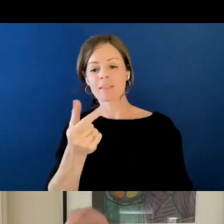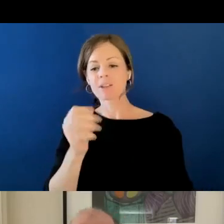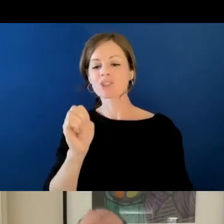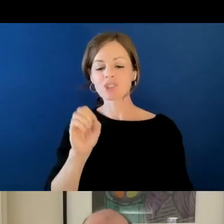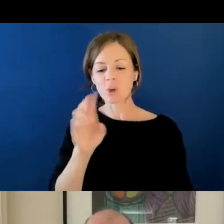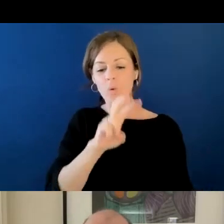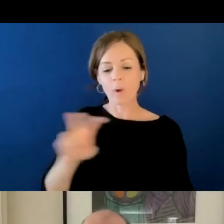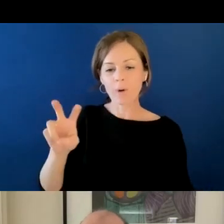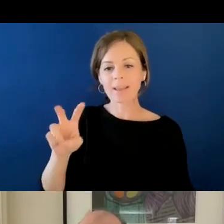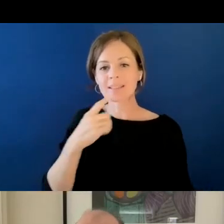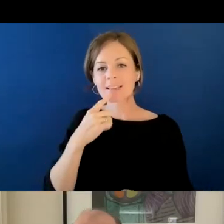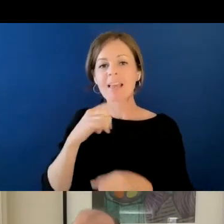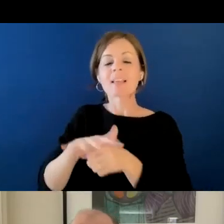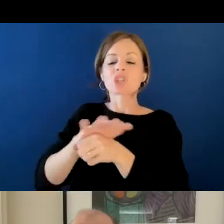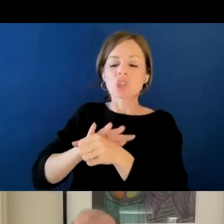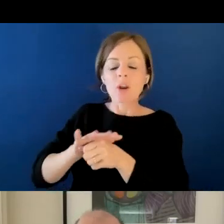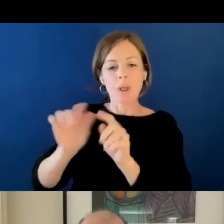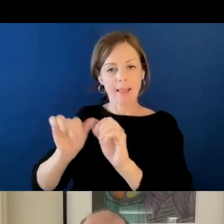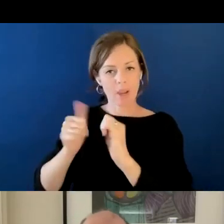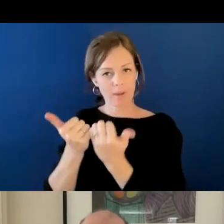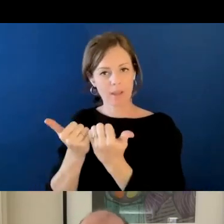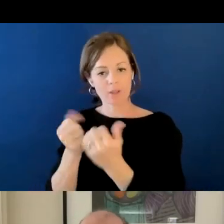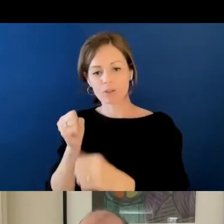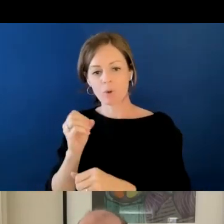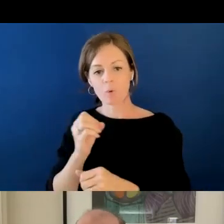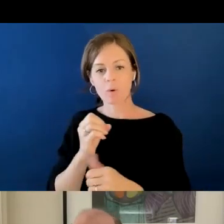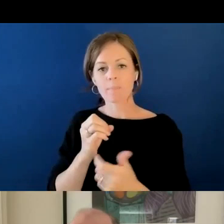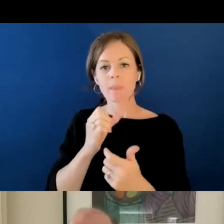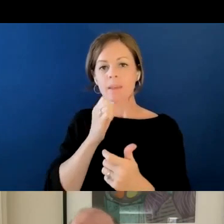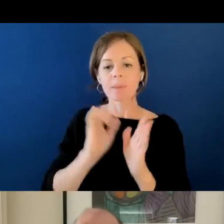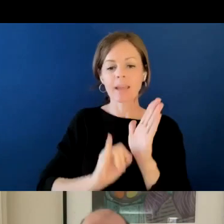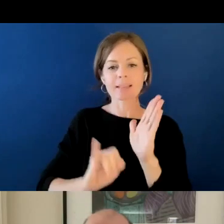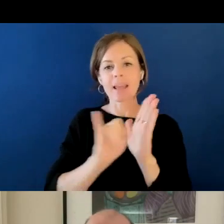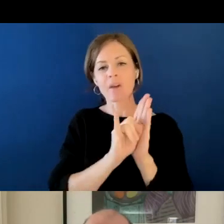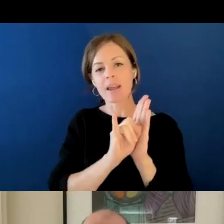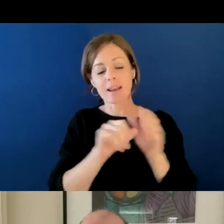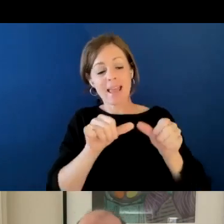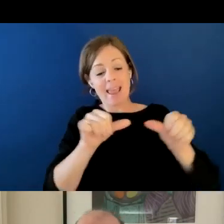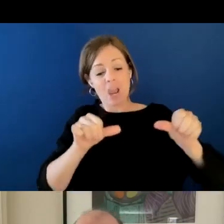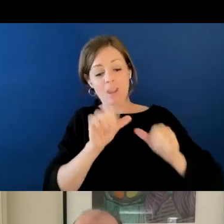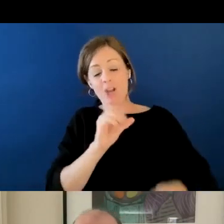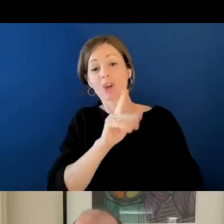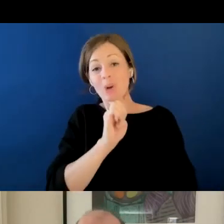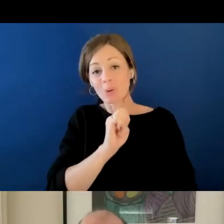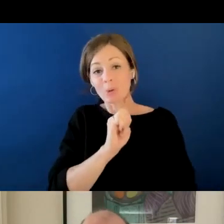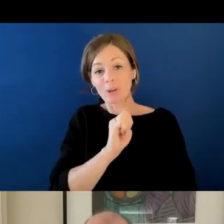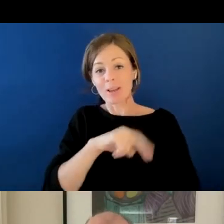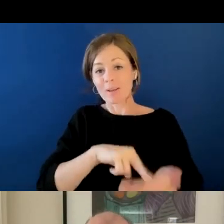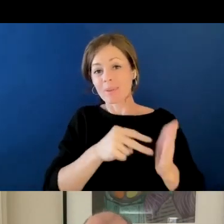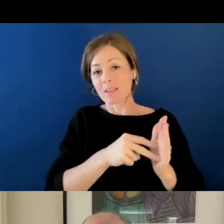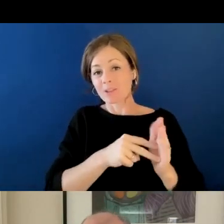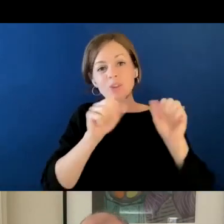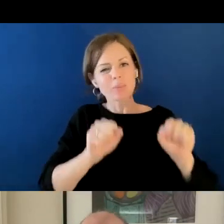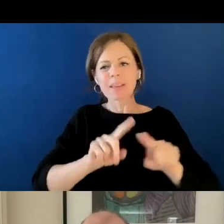the individual generally is, so that instead of being identified by an area code, which could mean that you're in a different